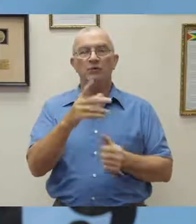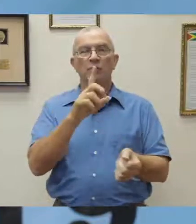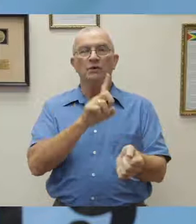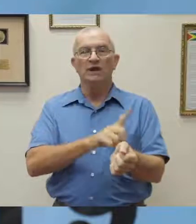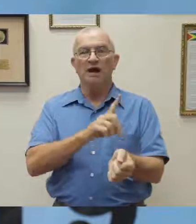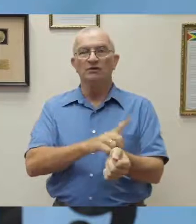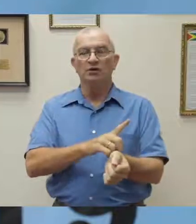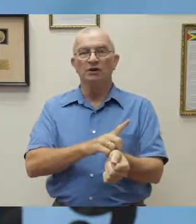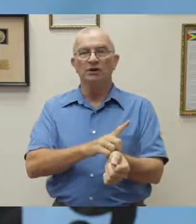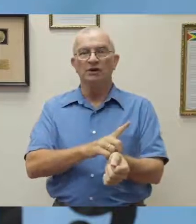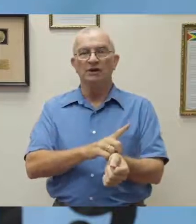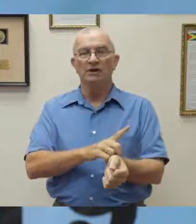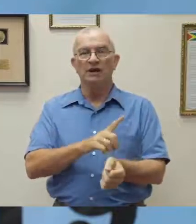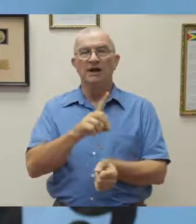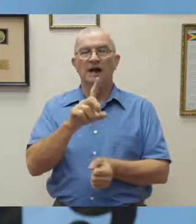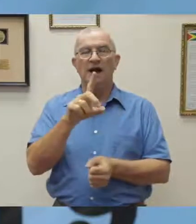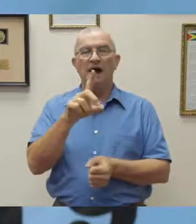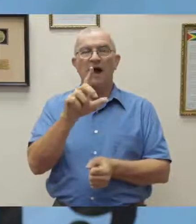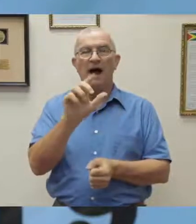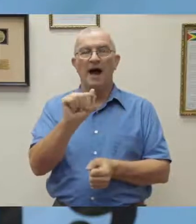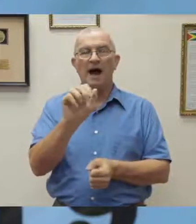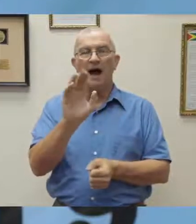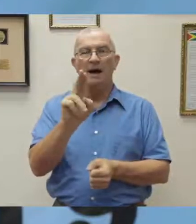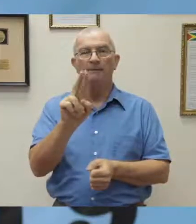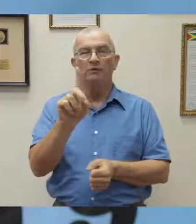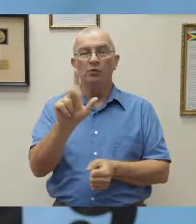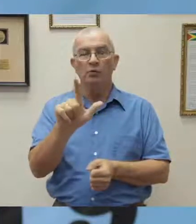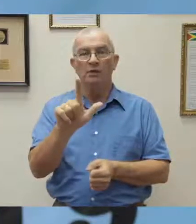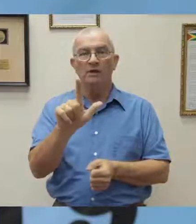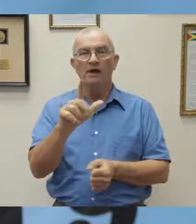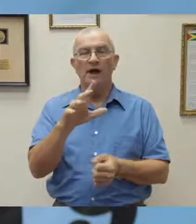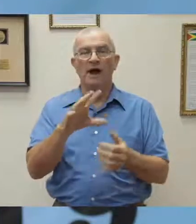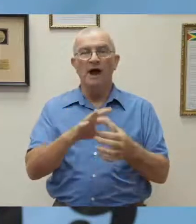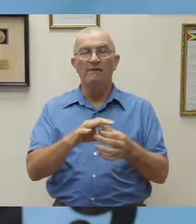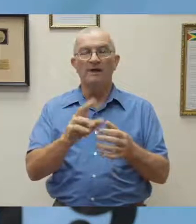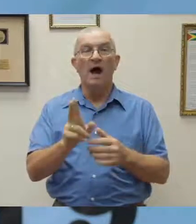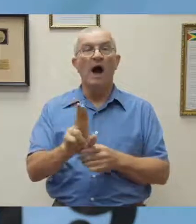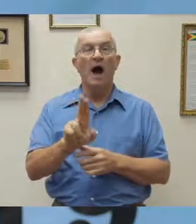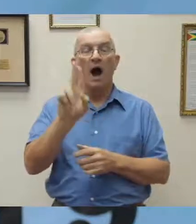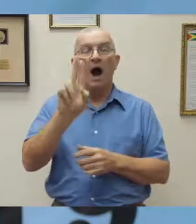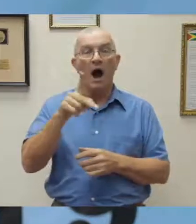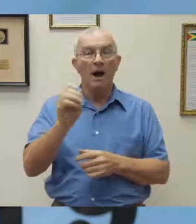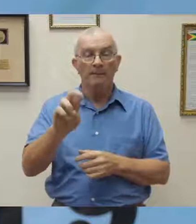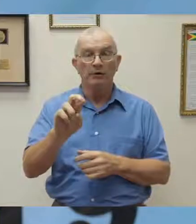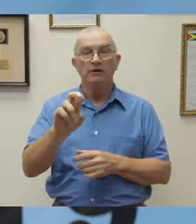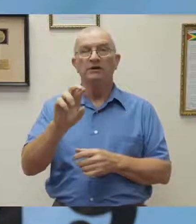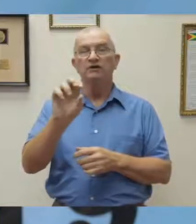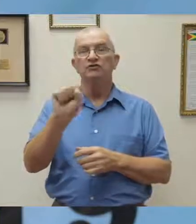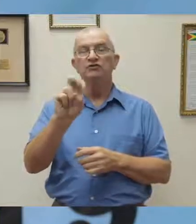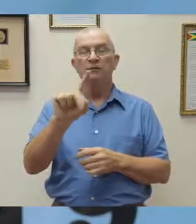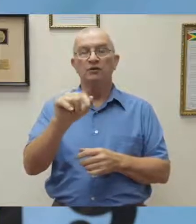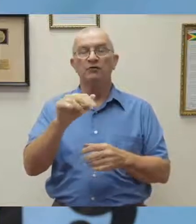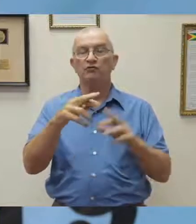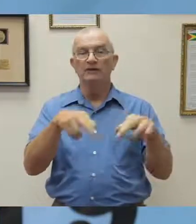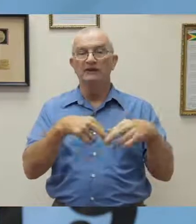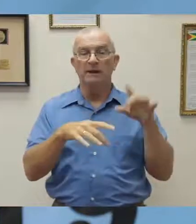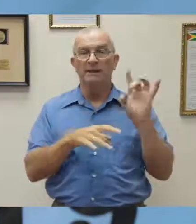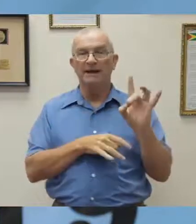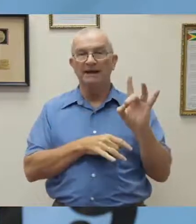Dr. Chrisana Abdul, RHO of Upper Pataro, Upper Superuni, Region Number